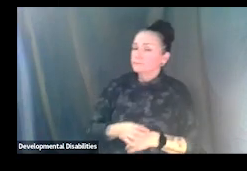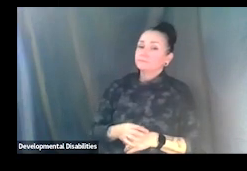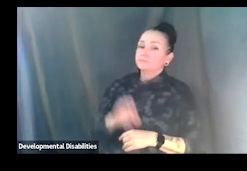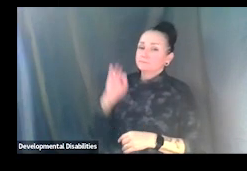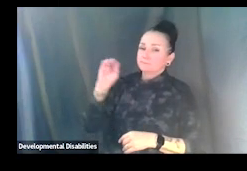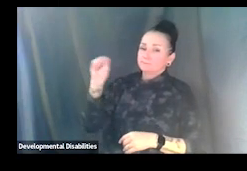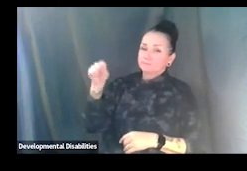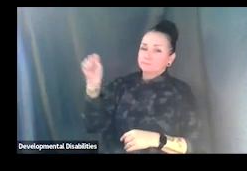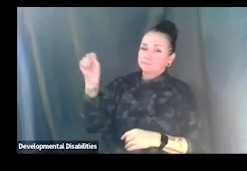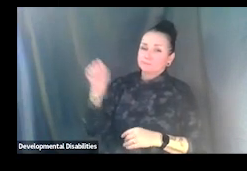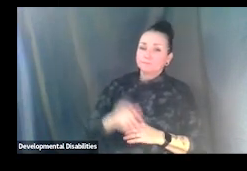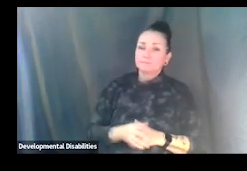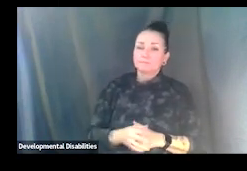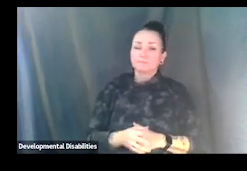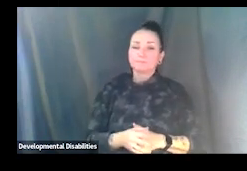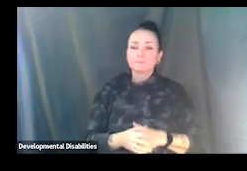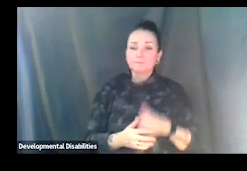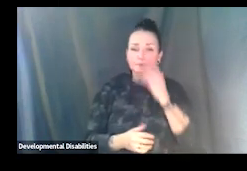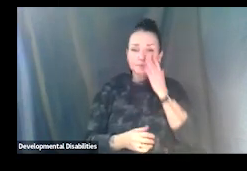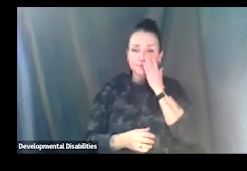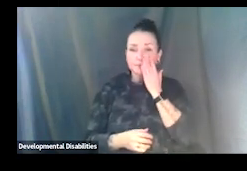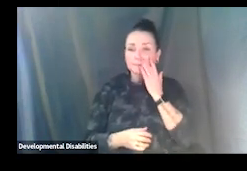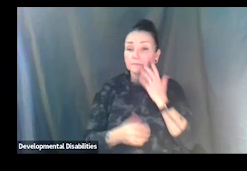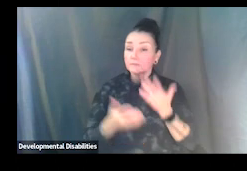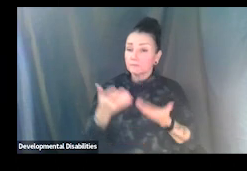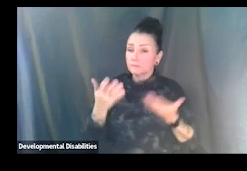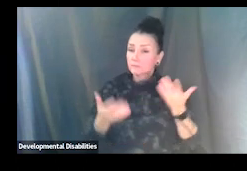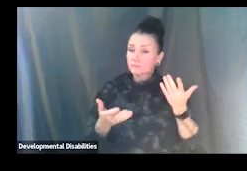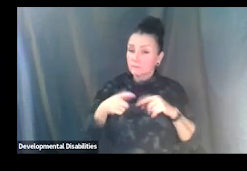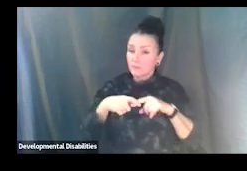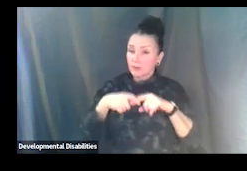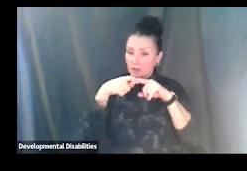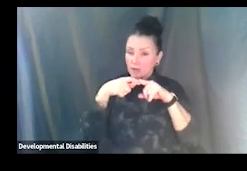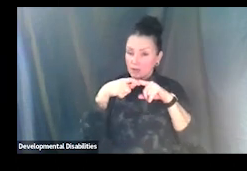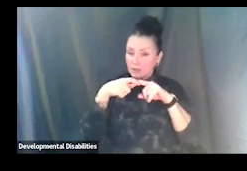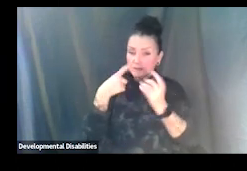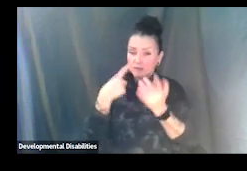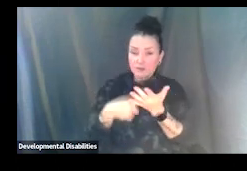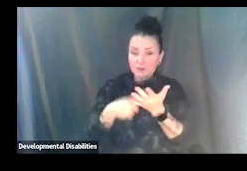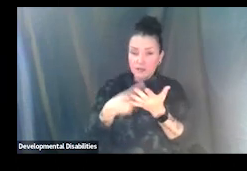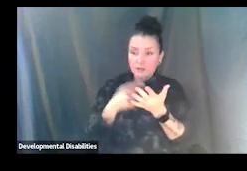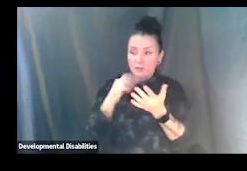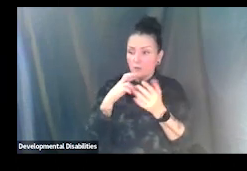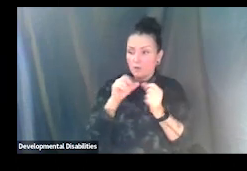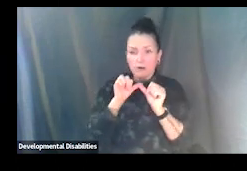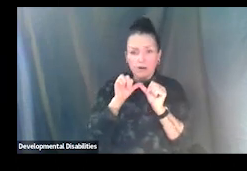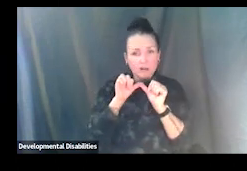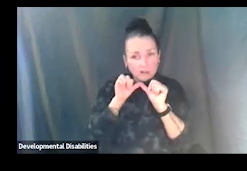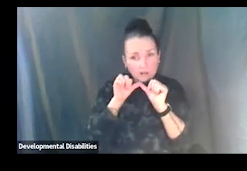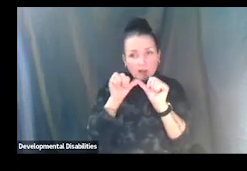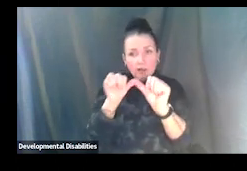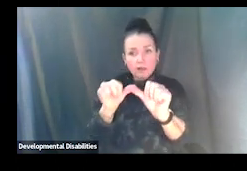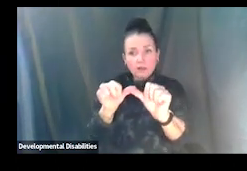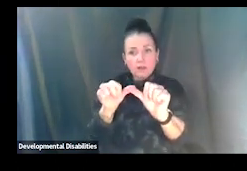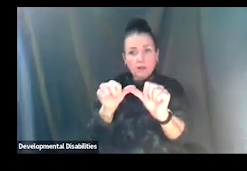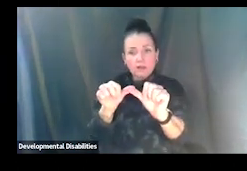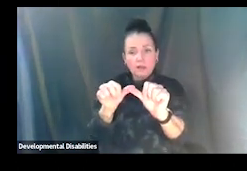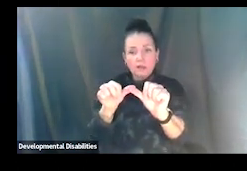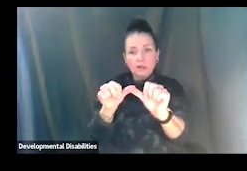So I don't know if people want to take a sort of stop and talk about this here, or if we should just plow on